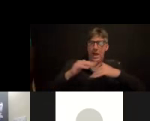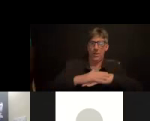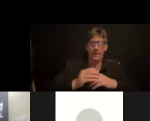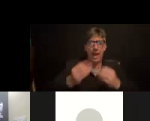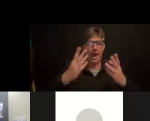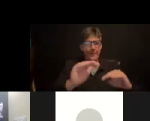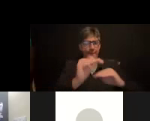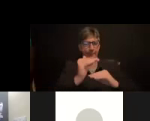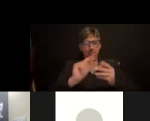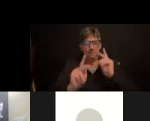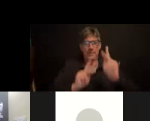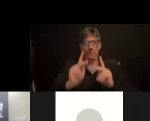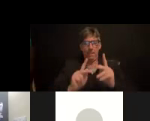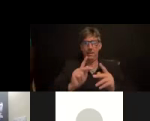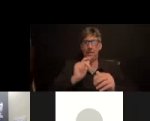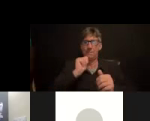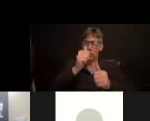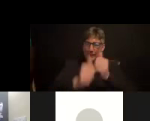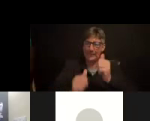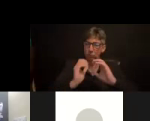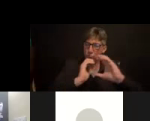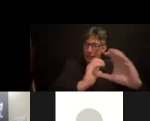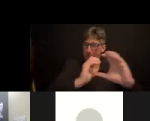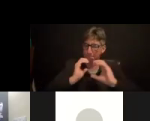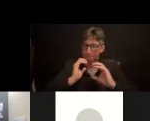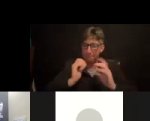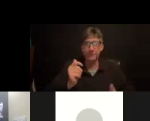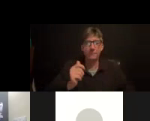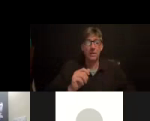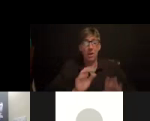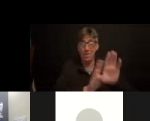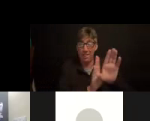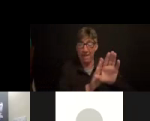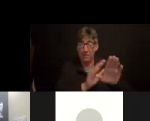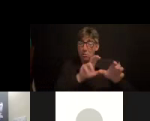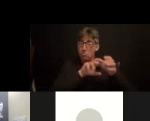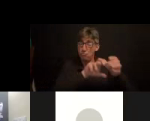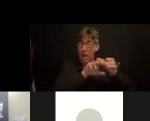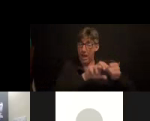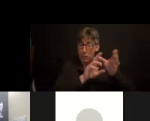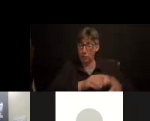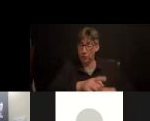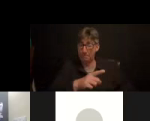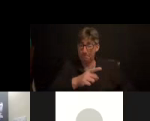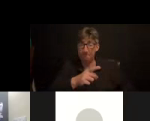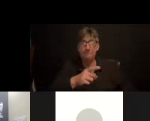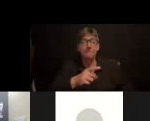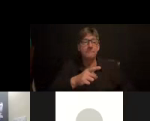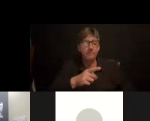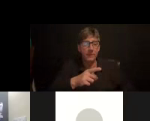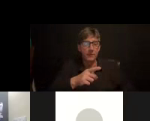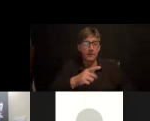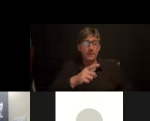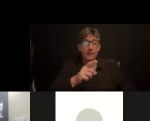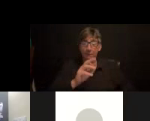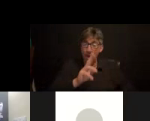And so based on two dimensions, the first dimension there on the left-hand side, ridership. So if things had higher